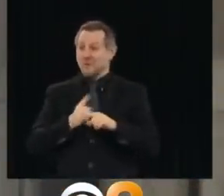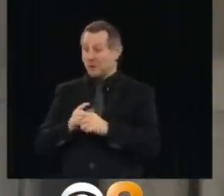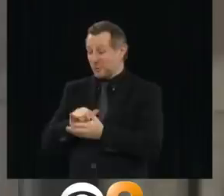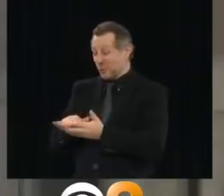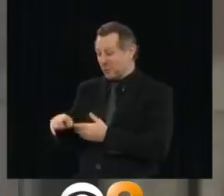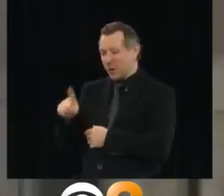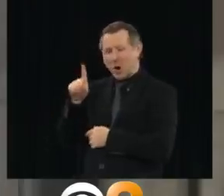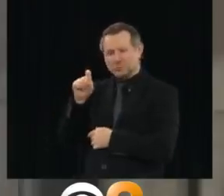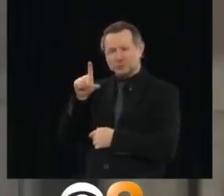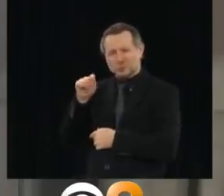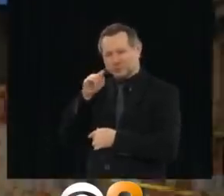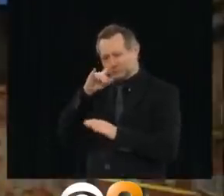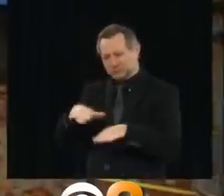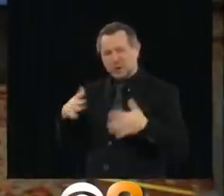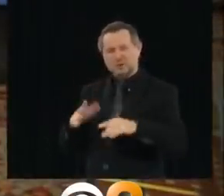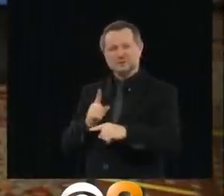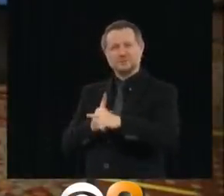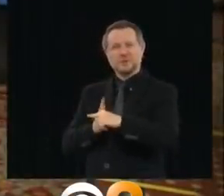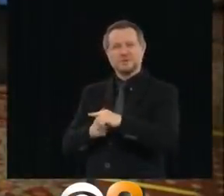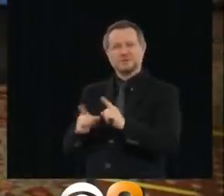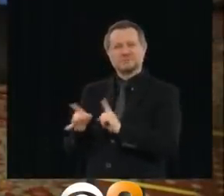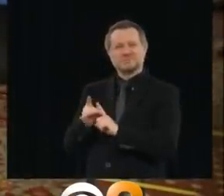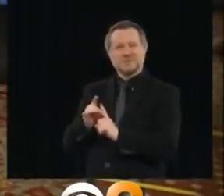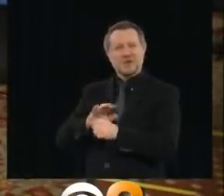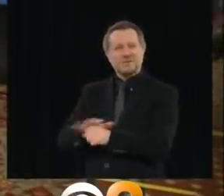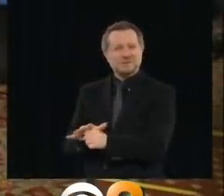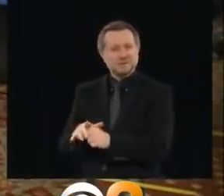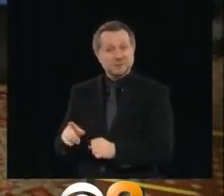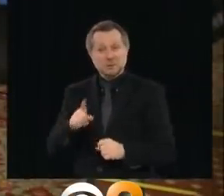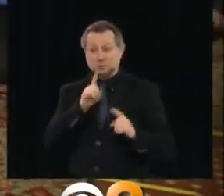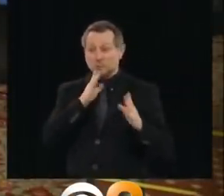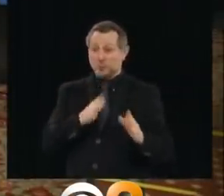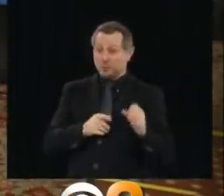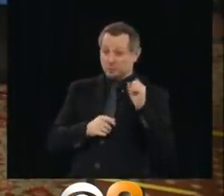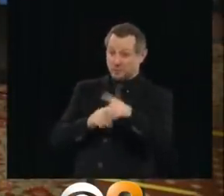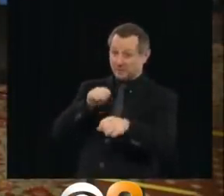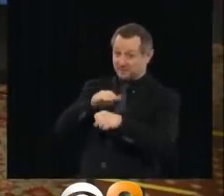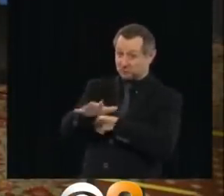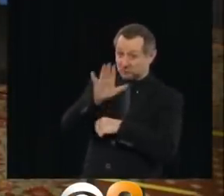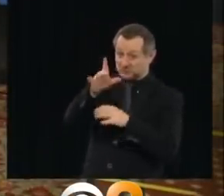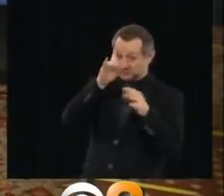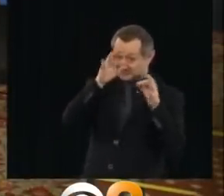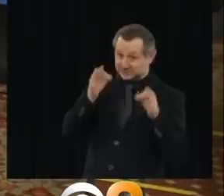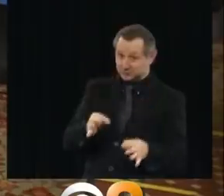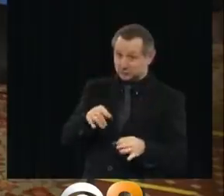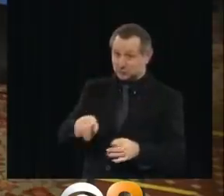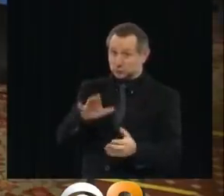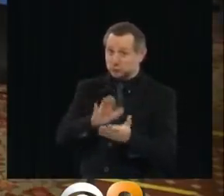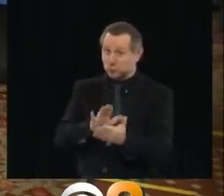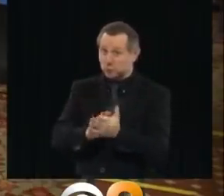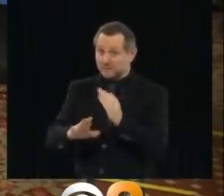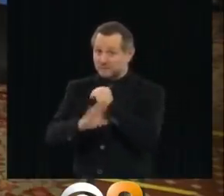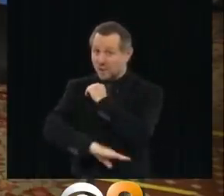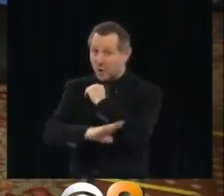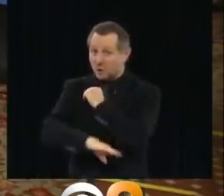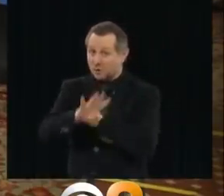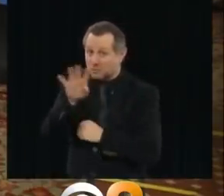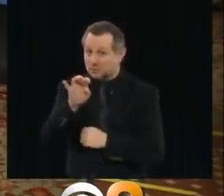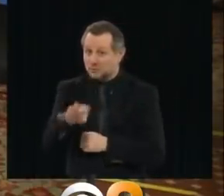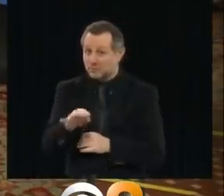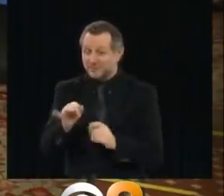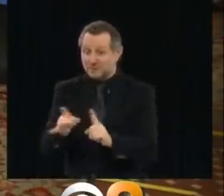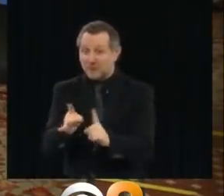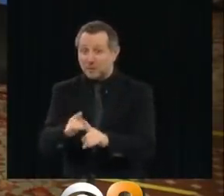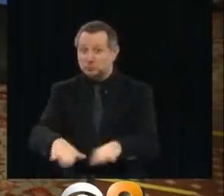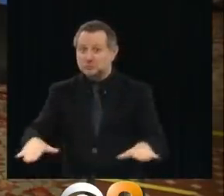country, it's past 200. sorry, Howard, does that influence your thinking about school in the fall? I mean, if this is in fact attacking kids, I mean, at what point